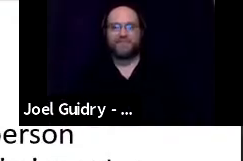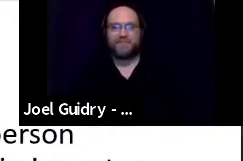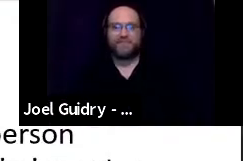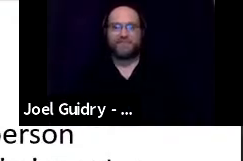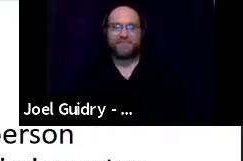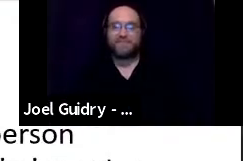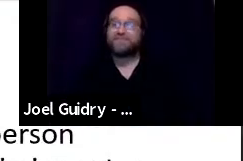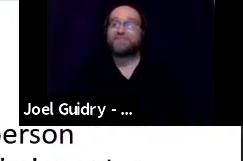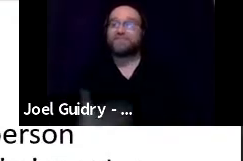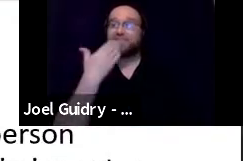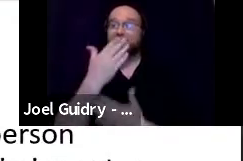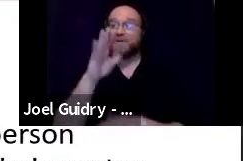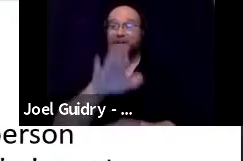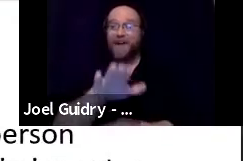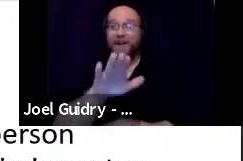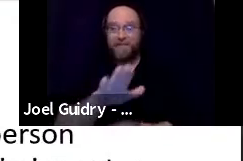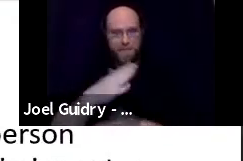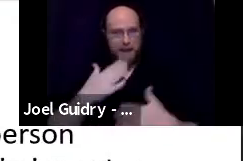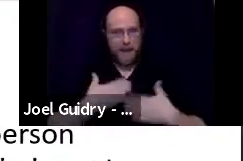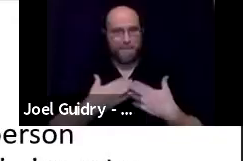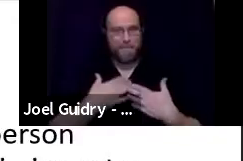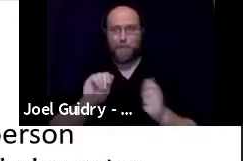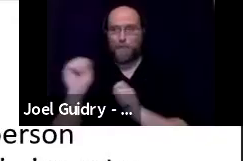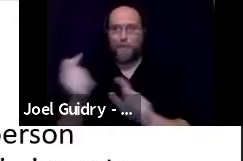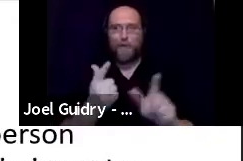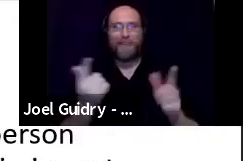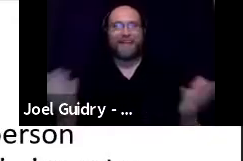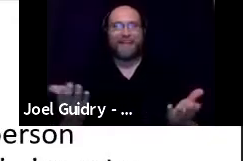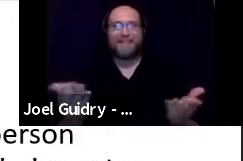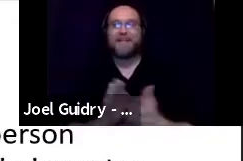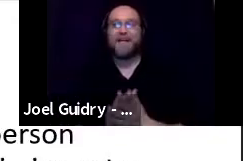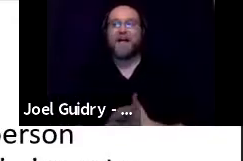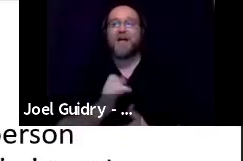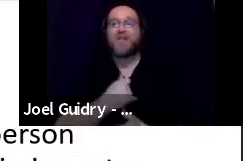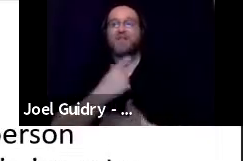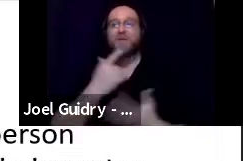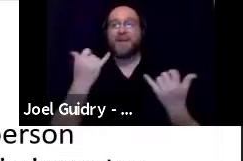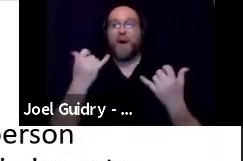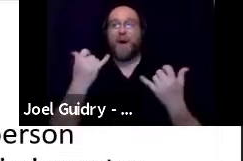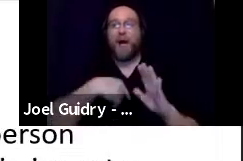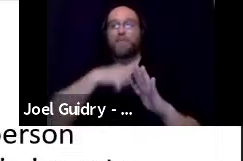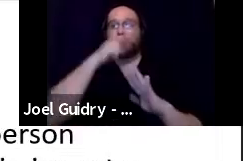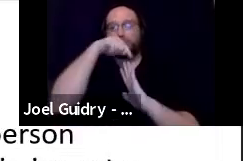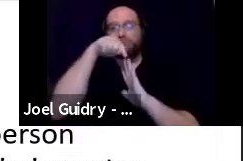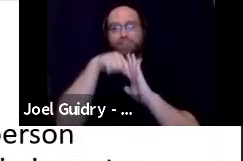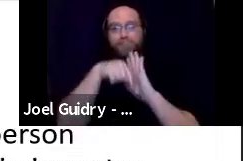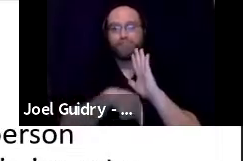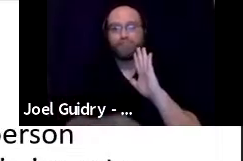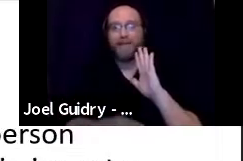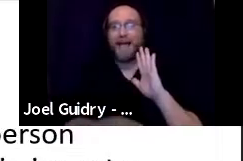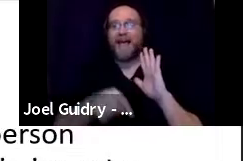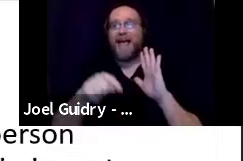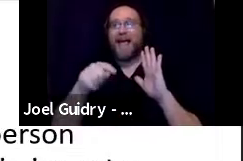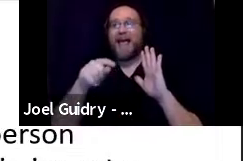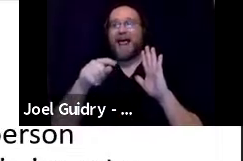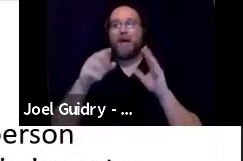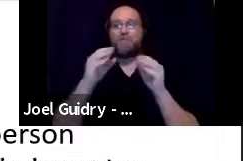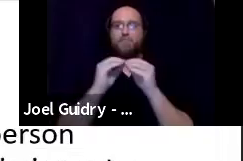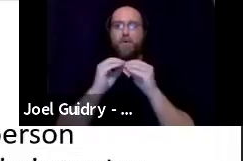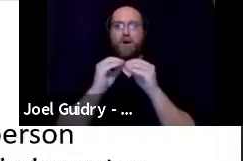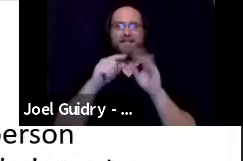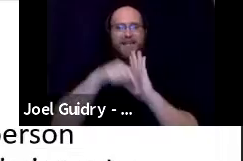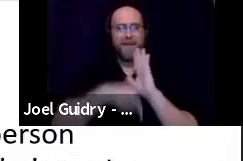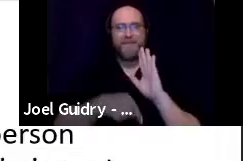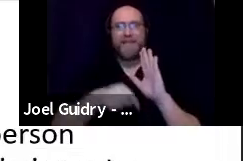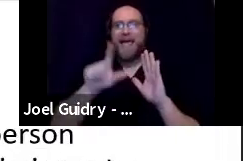Good afternoon. Glad everybody's here. So I'm going to delve into the L&I advice a little bit more